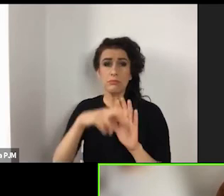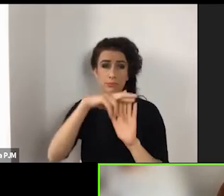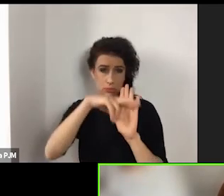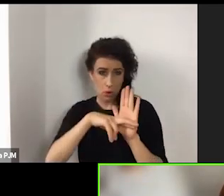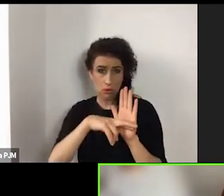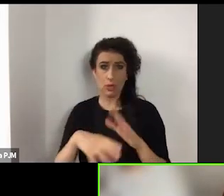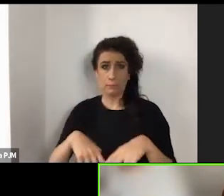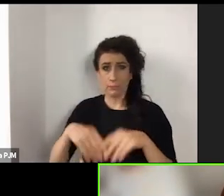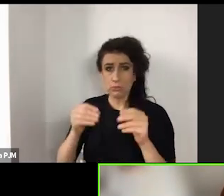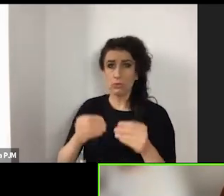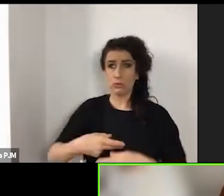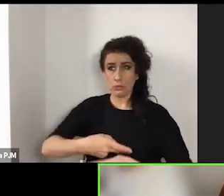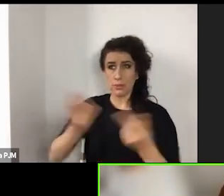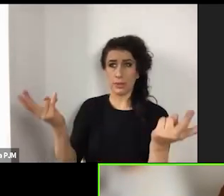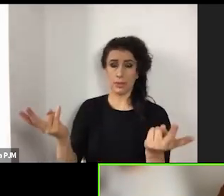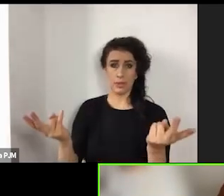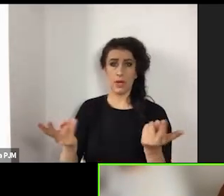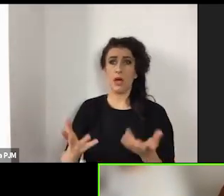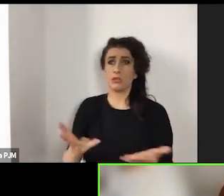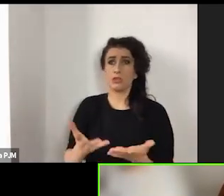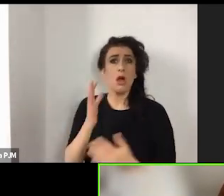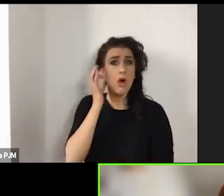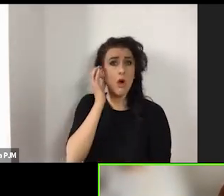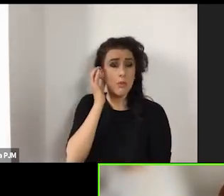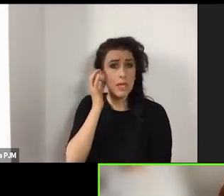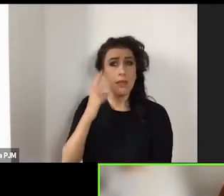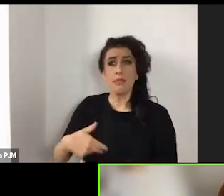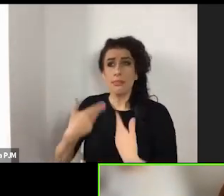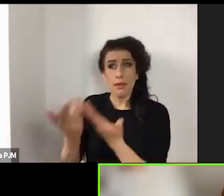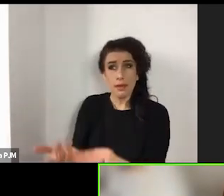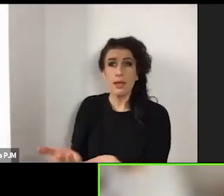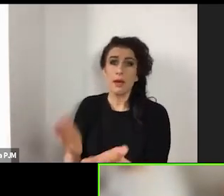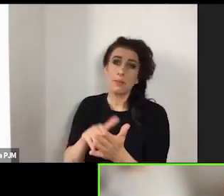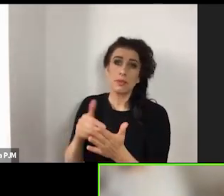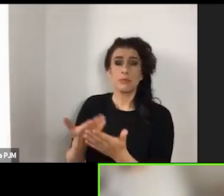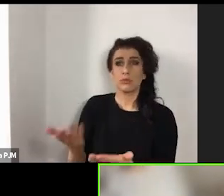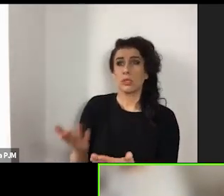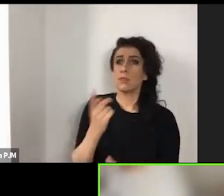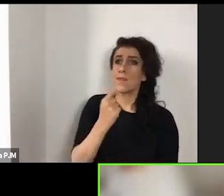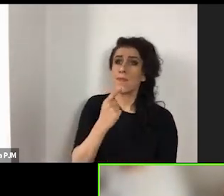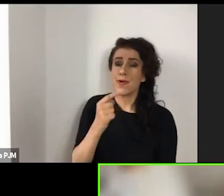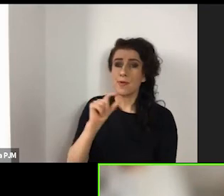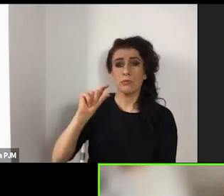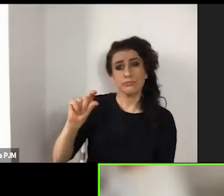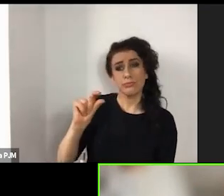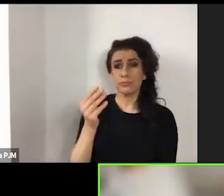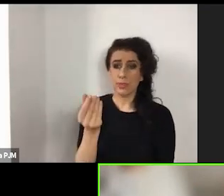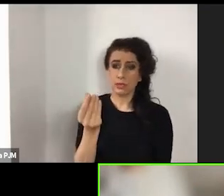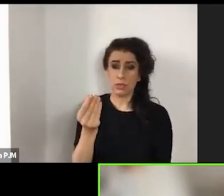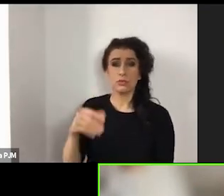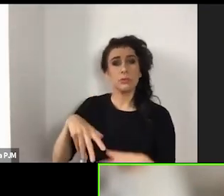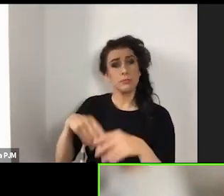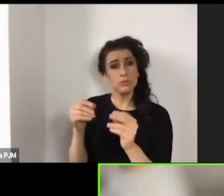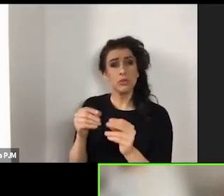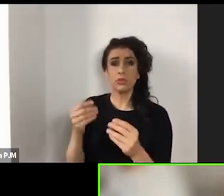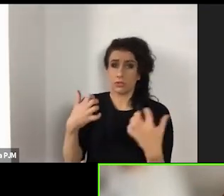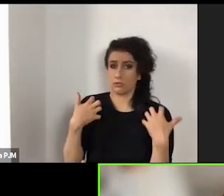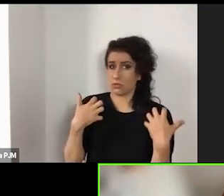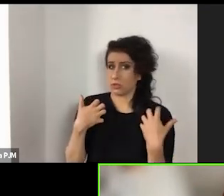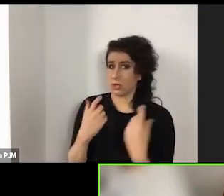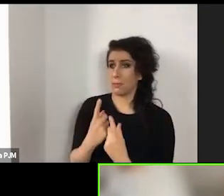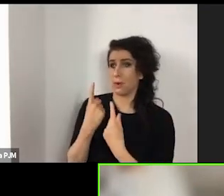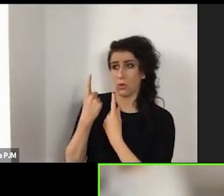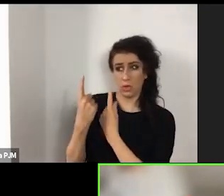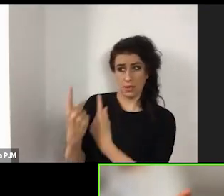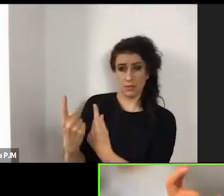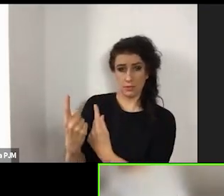they regain their confidence, and they decide to leave their partners, well, violent partners. And